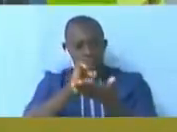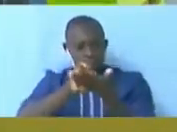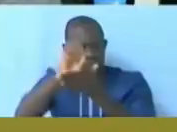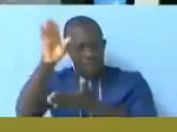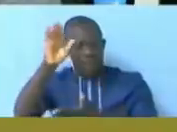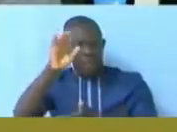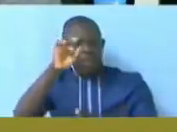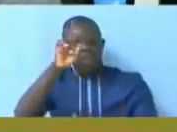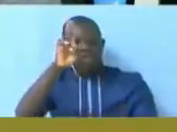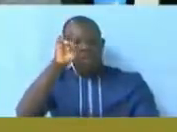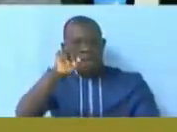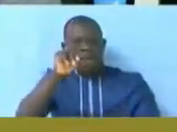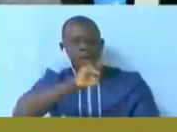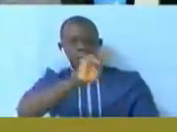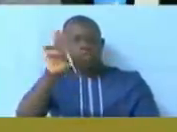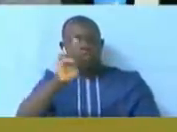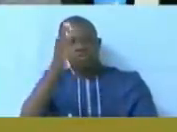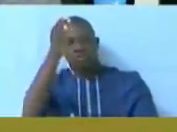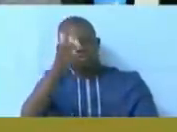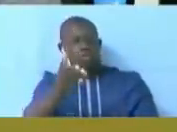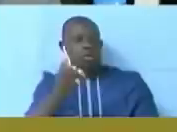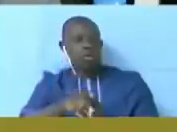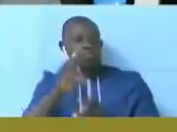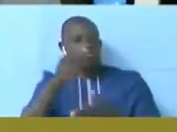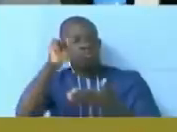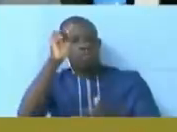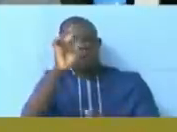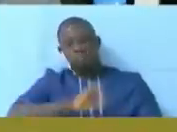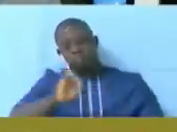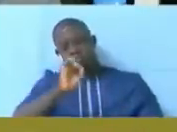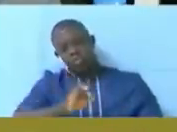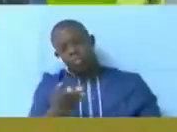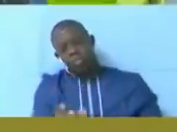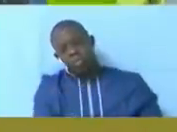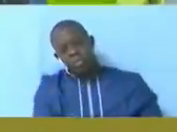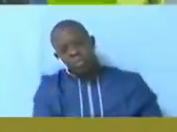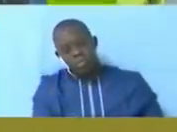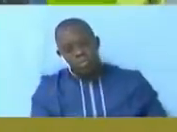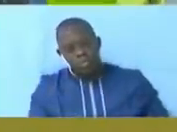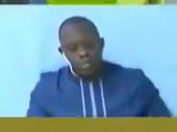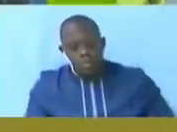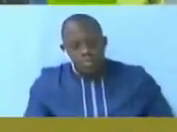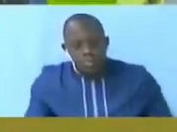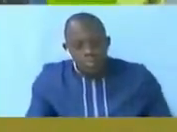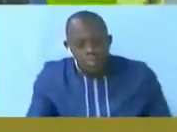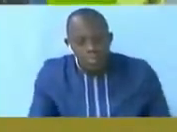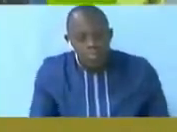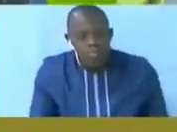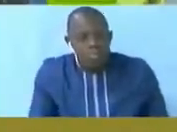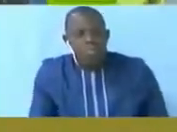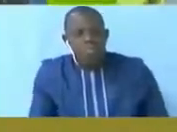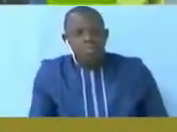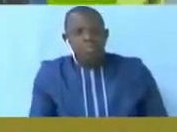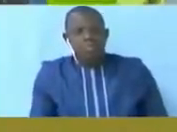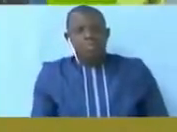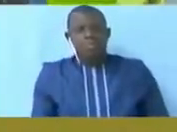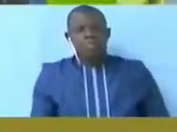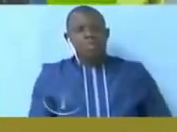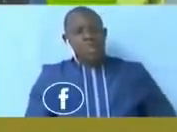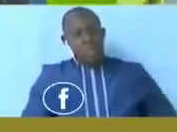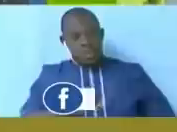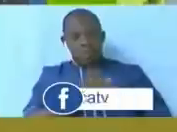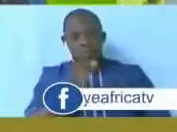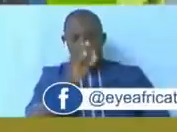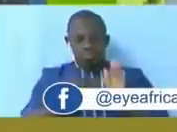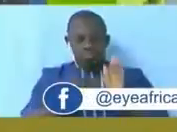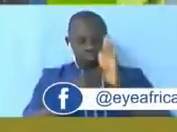was not correct. Yeki baro mendi dunia la ukafubala iwafunme UN kumakan ne mealongo amantiling. So he said he expressed anger over the